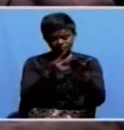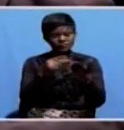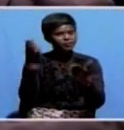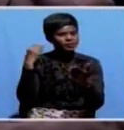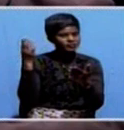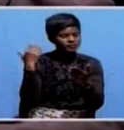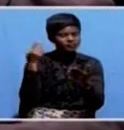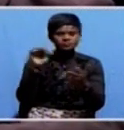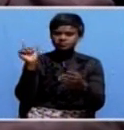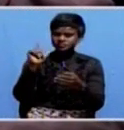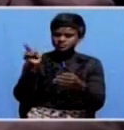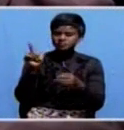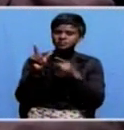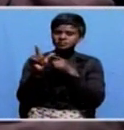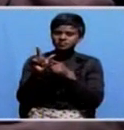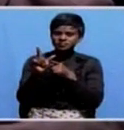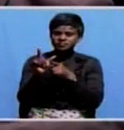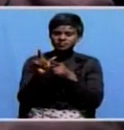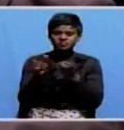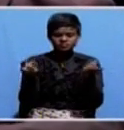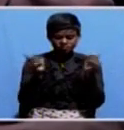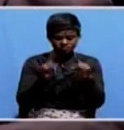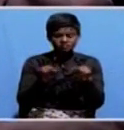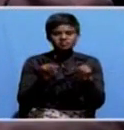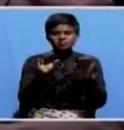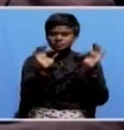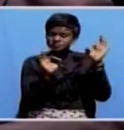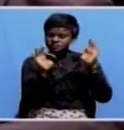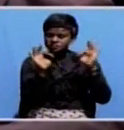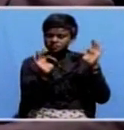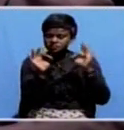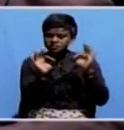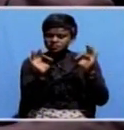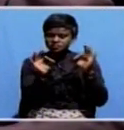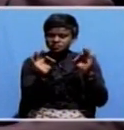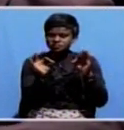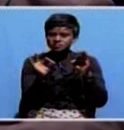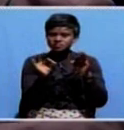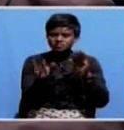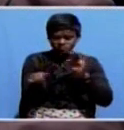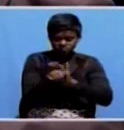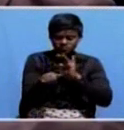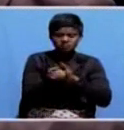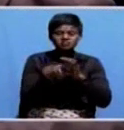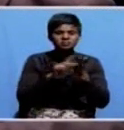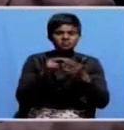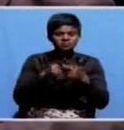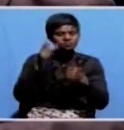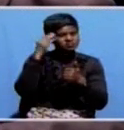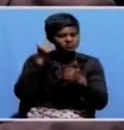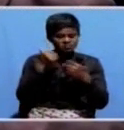MMD introduced a few adjustments to the privatization program. And that's why institutions